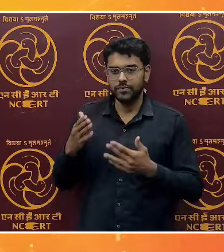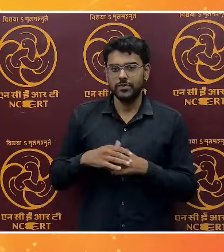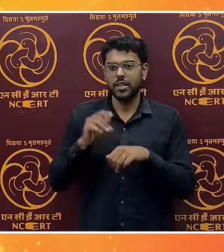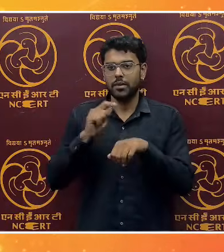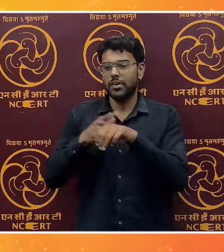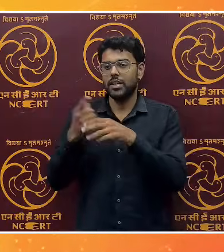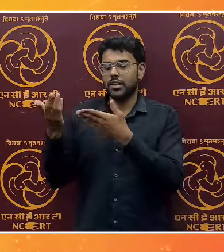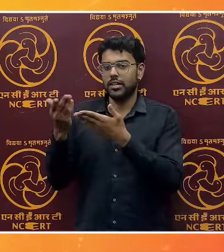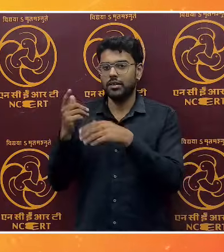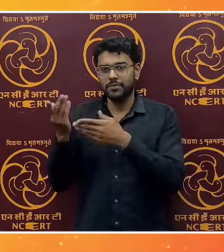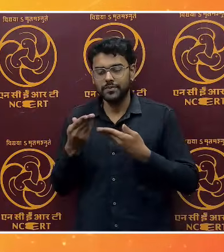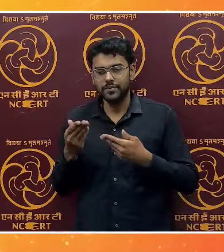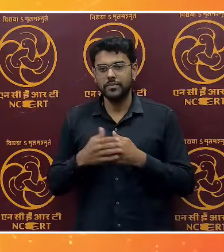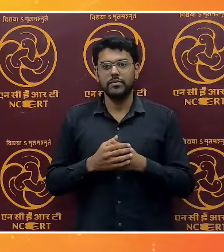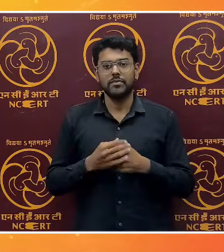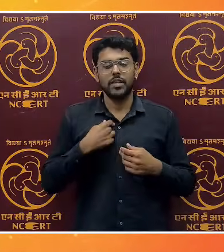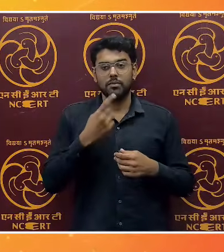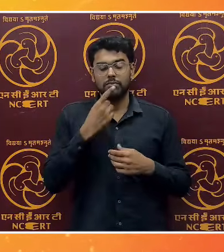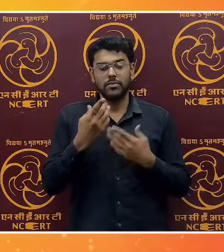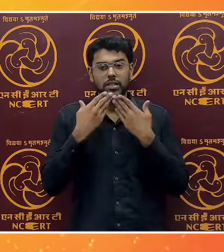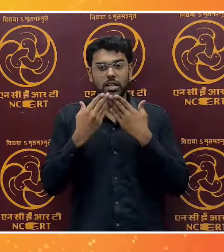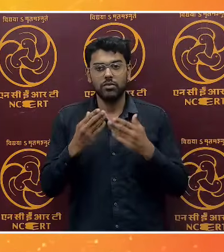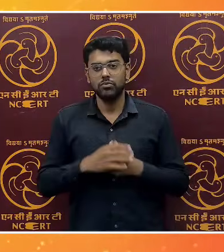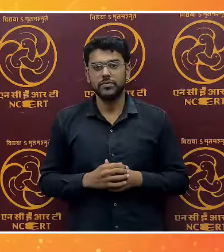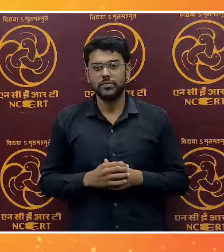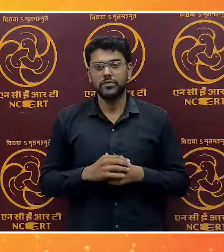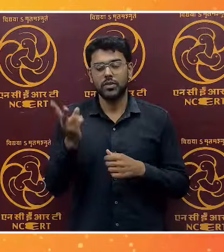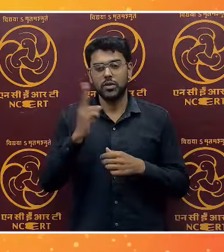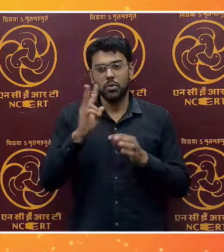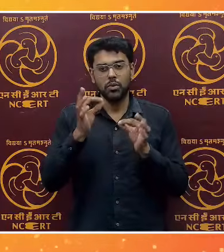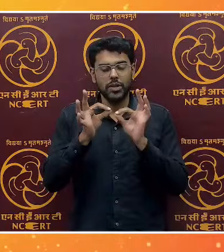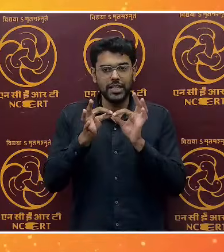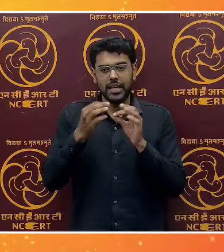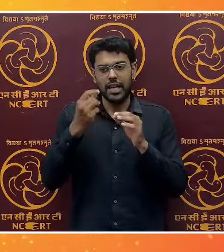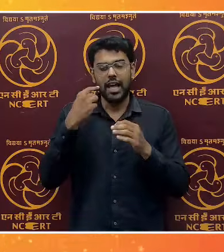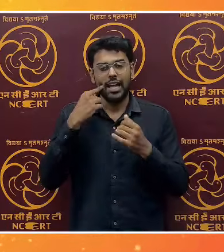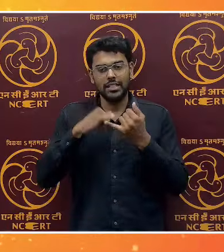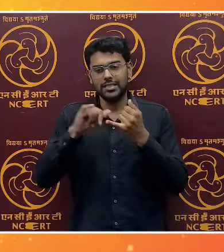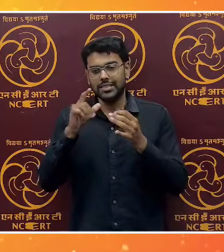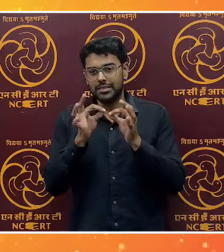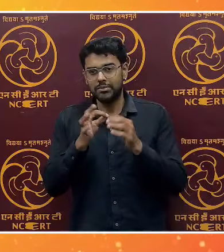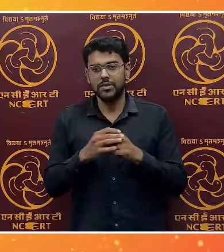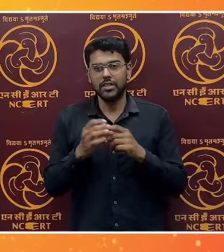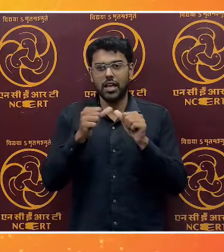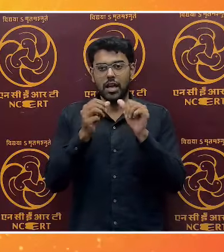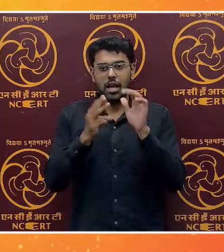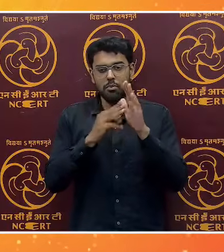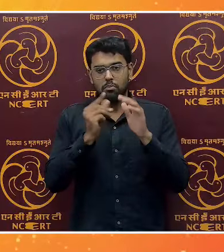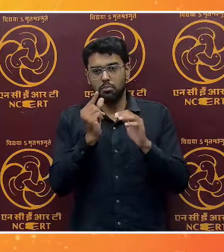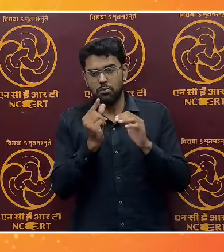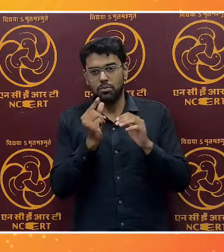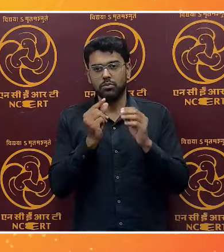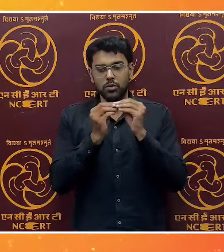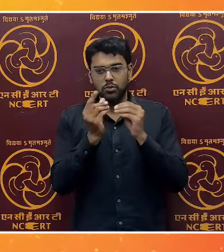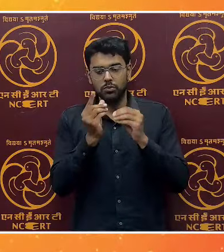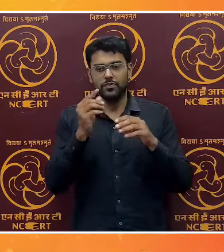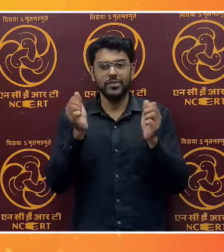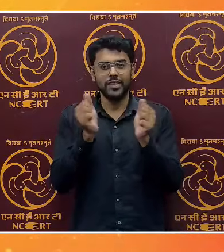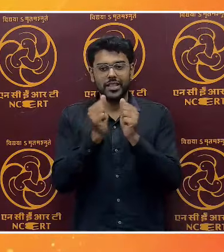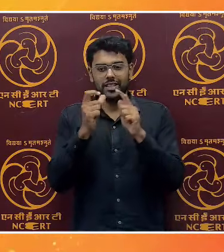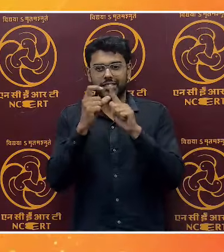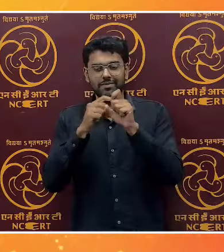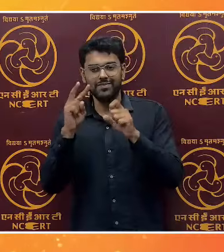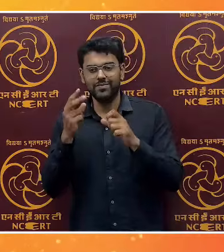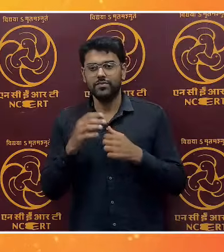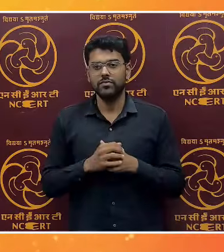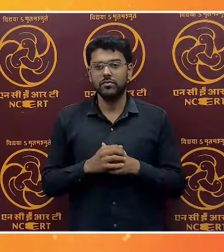and contribution. And I must thank our both Indian Sign Language interpreters, Ms. Ambu Sakshi and Mr. Dev Malik, along with my entire